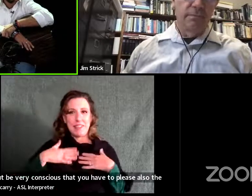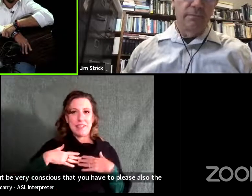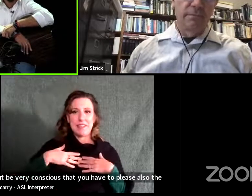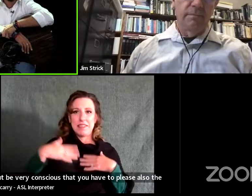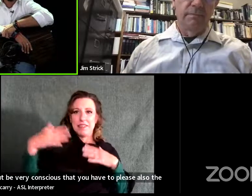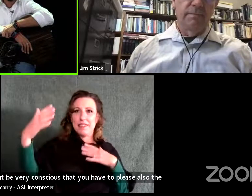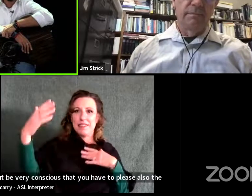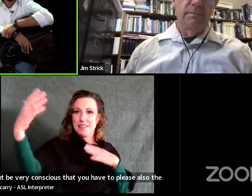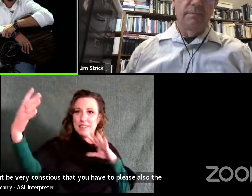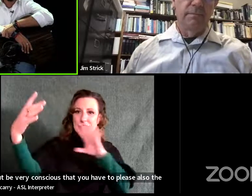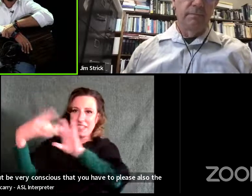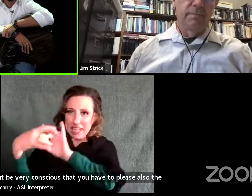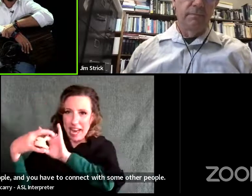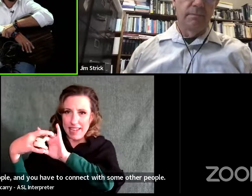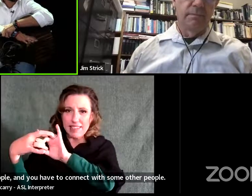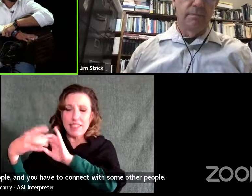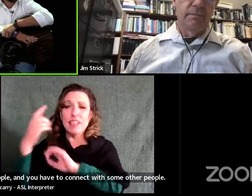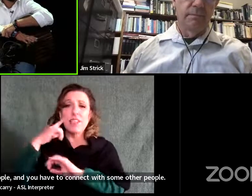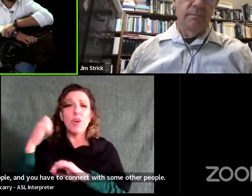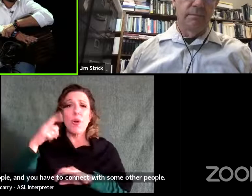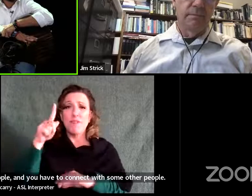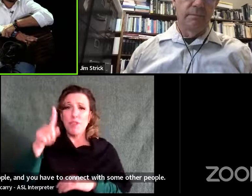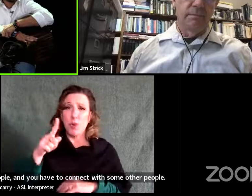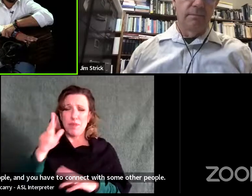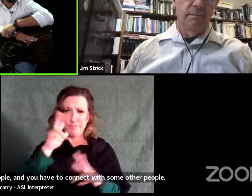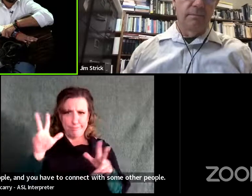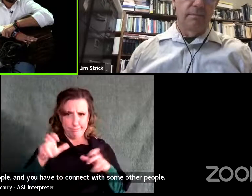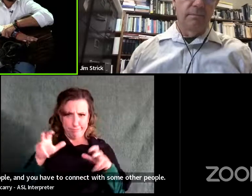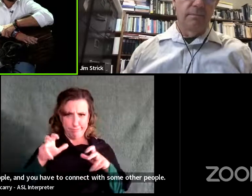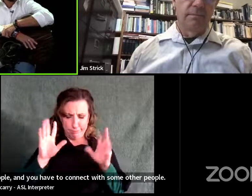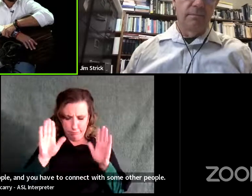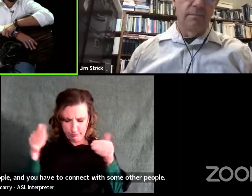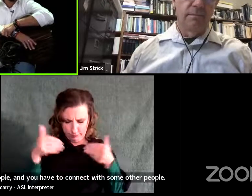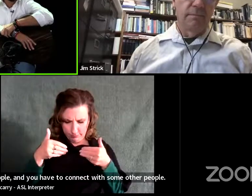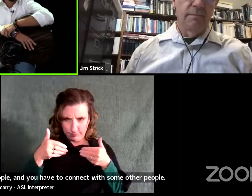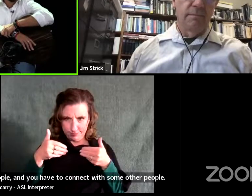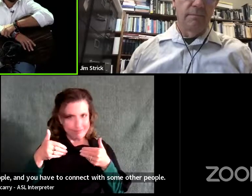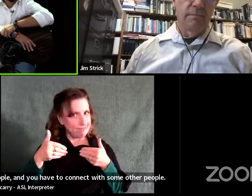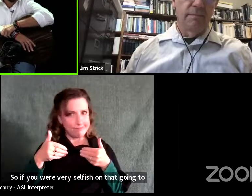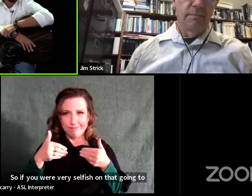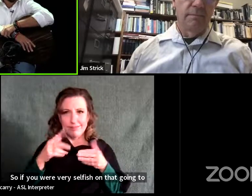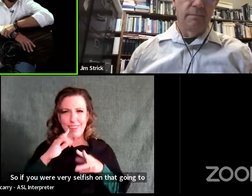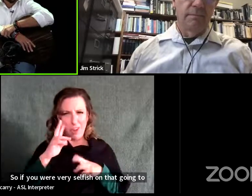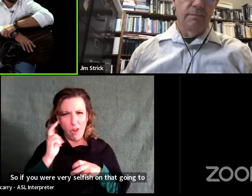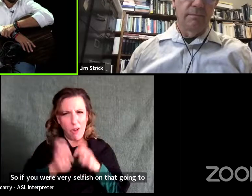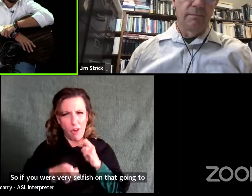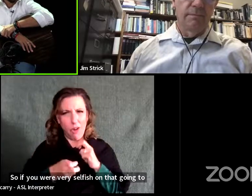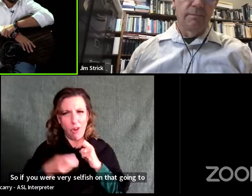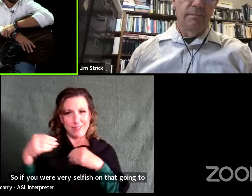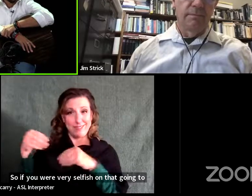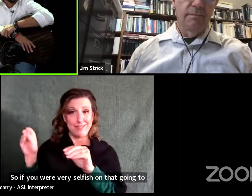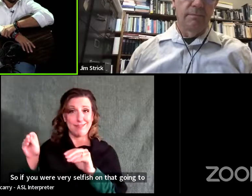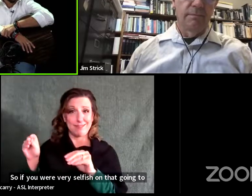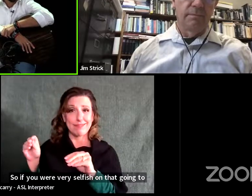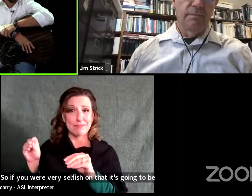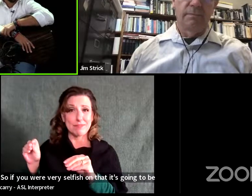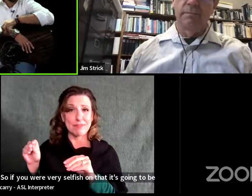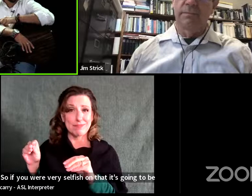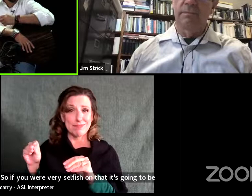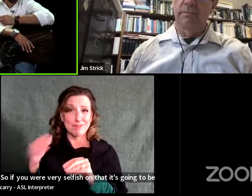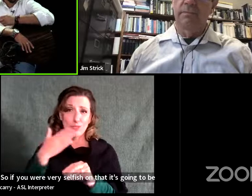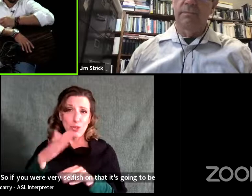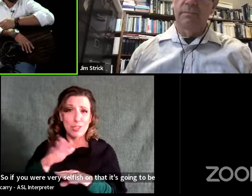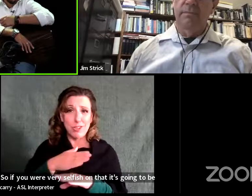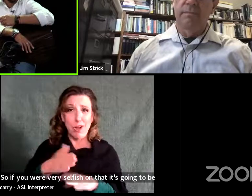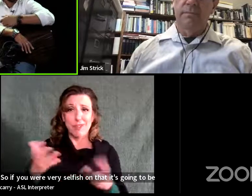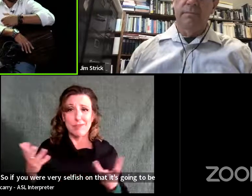with some other people. So if you're very selfish on that, it's going to be hard to have a good song,